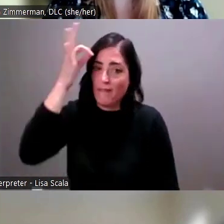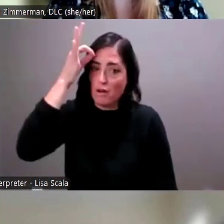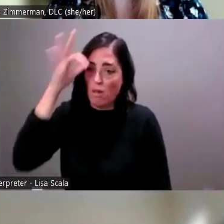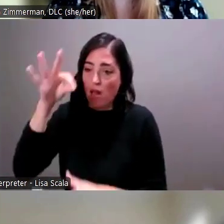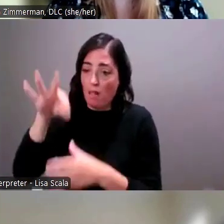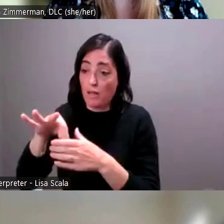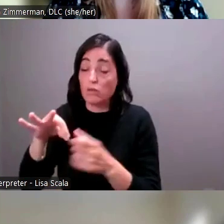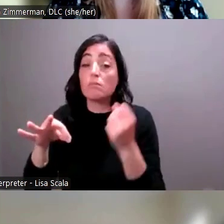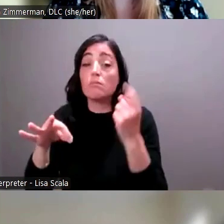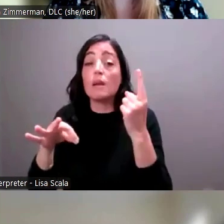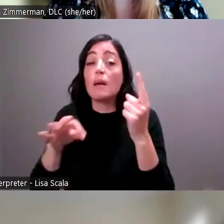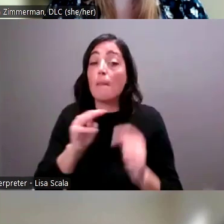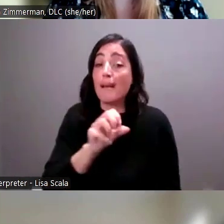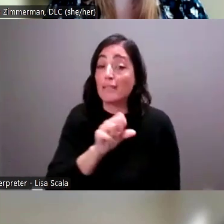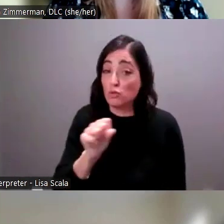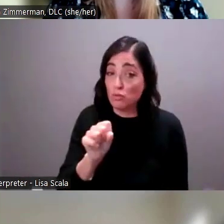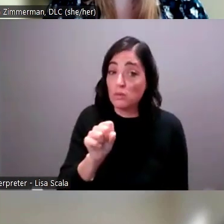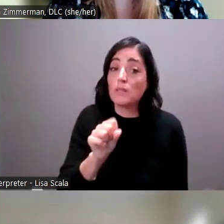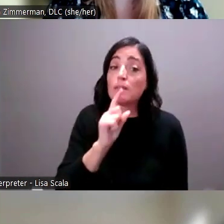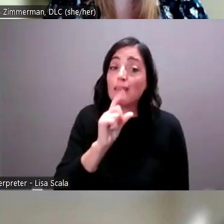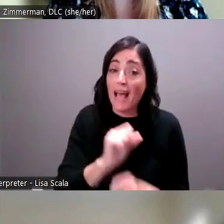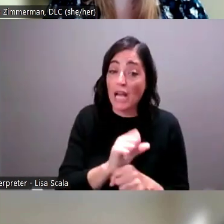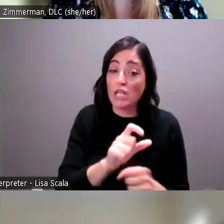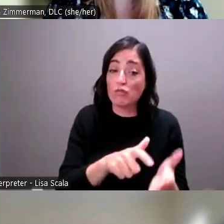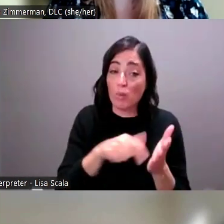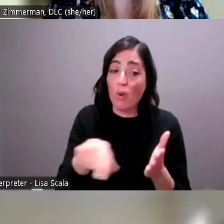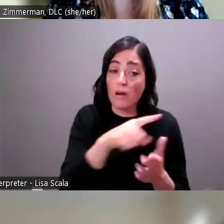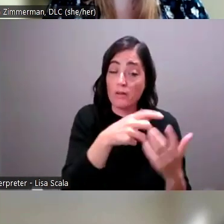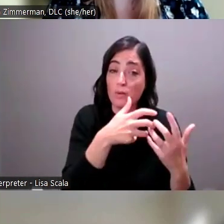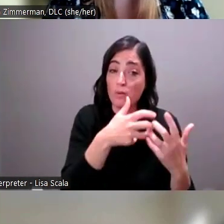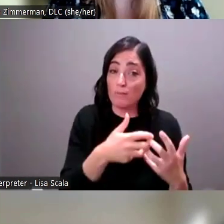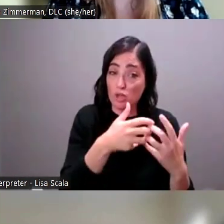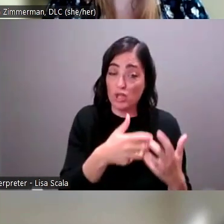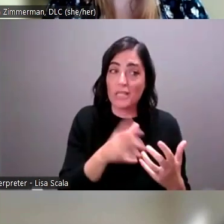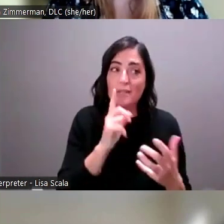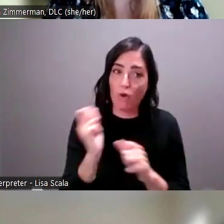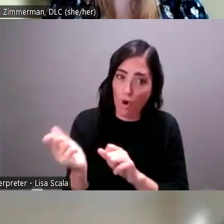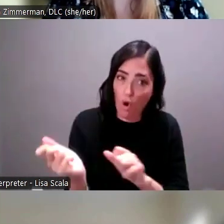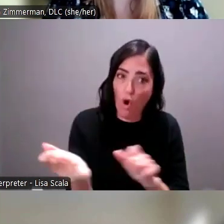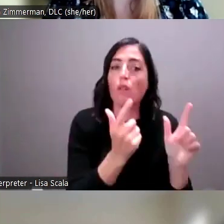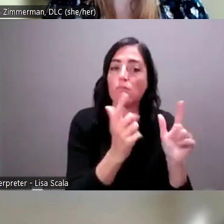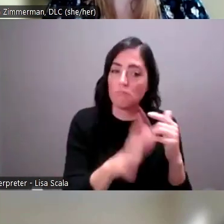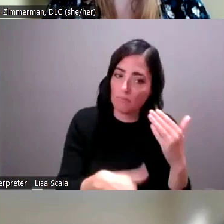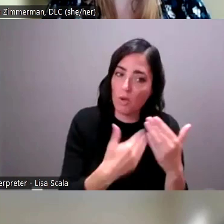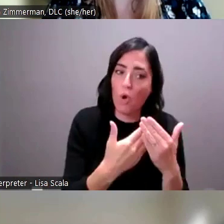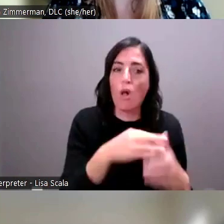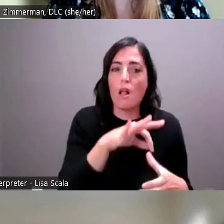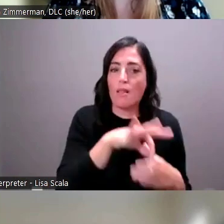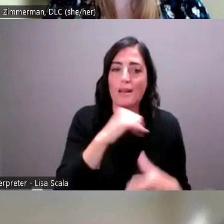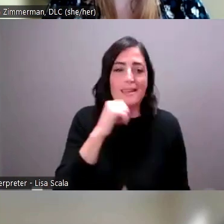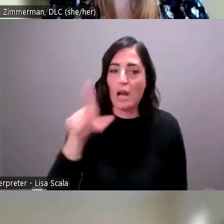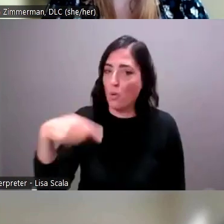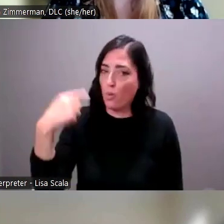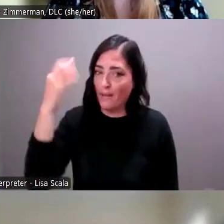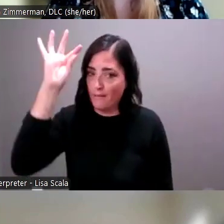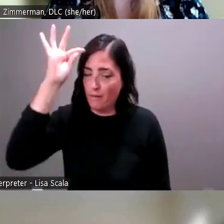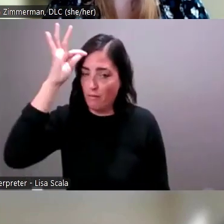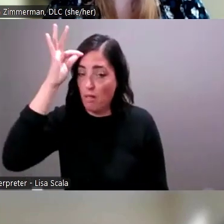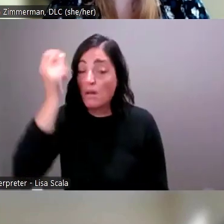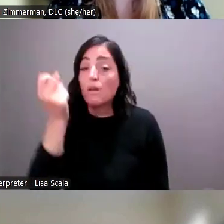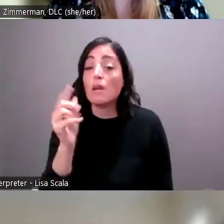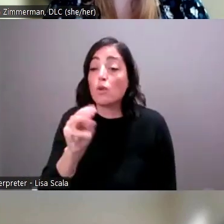Massachusetts actually requires those machines for all elections. So in Massachusetts,